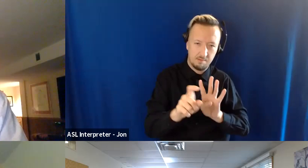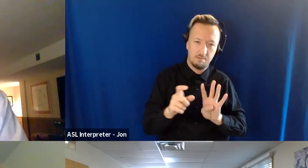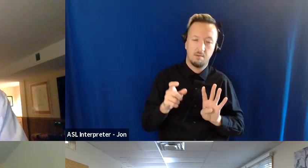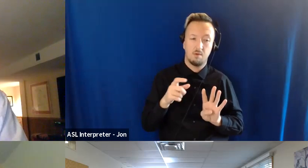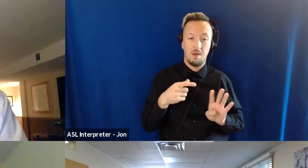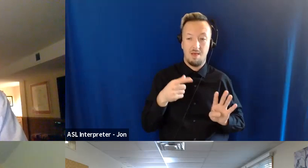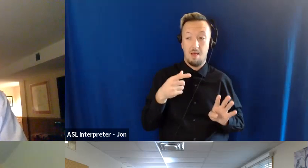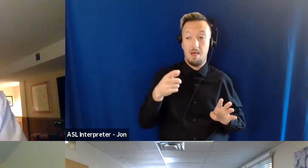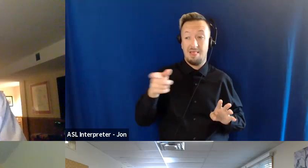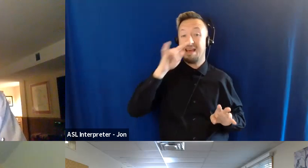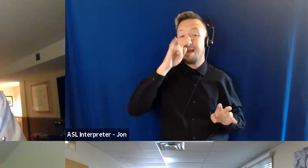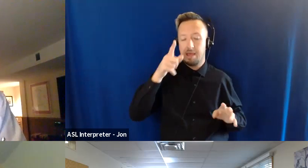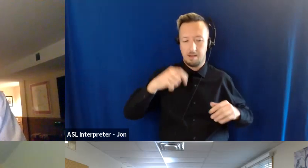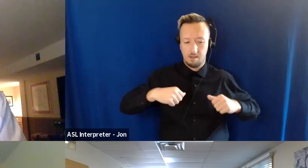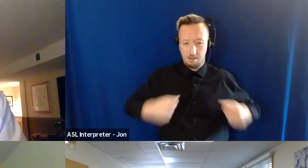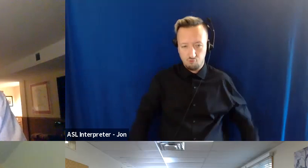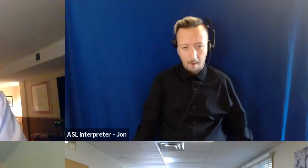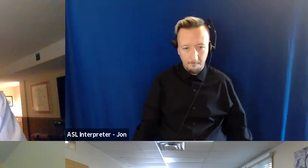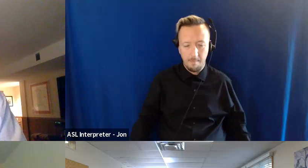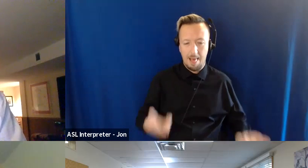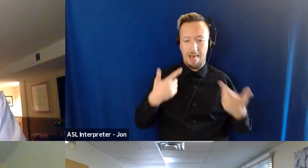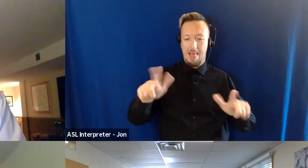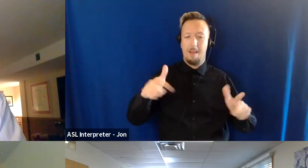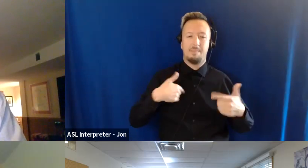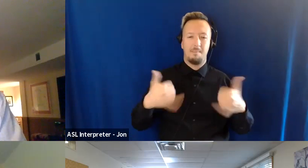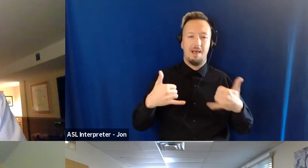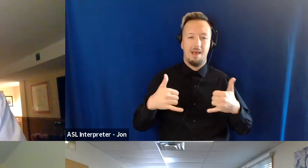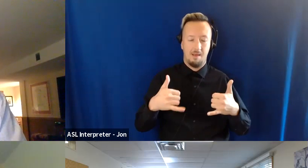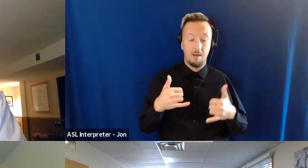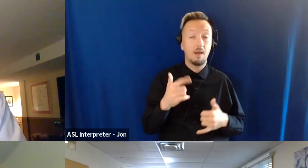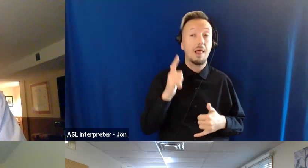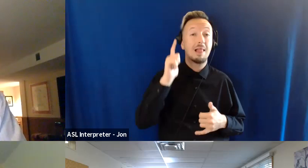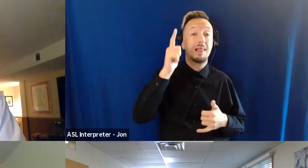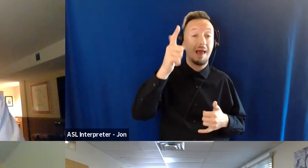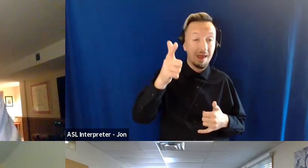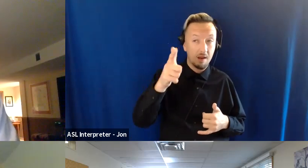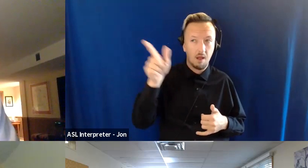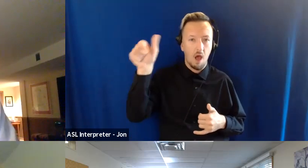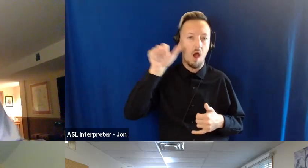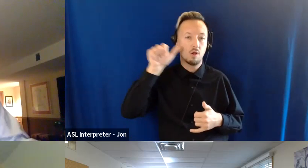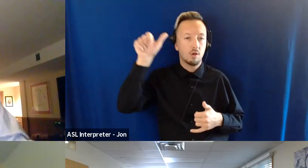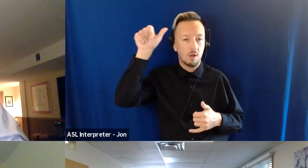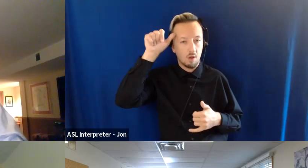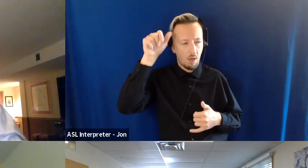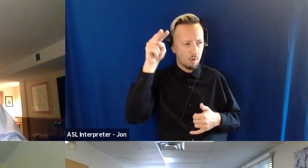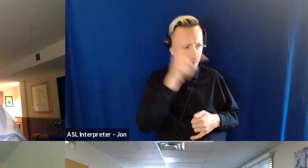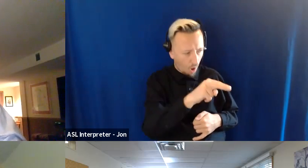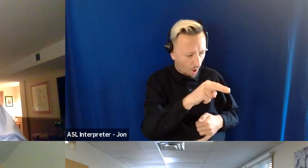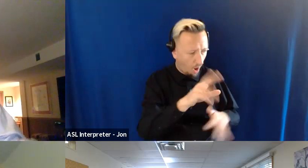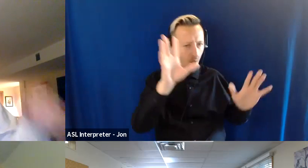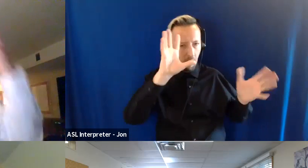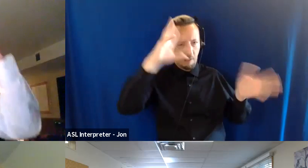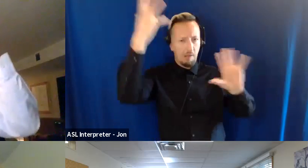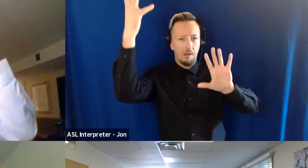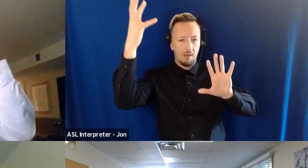They naturally figured out how to do that. The kicker came in is an adult saw it and freaked out, and